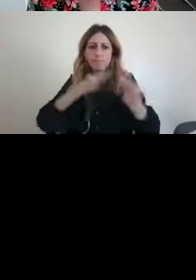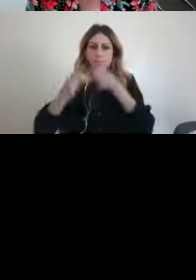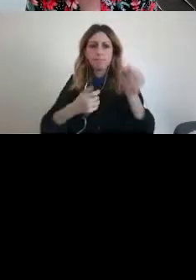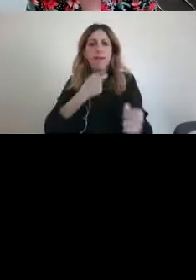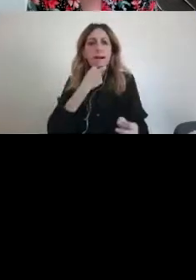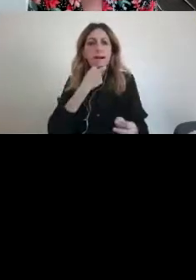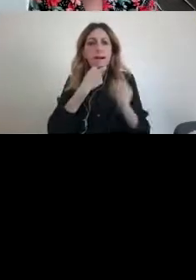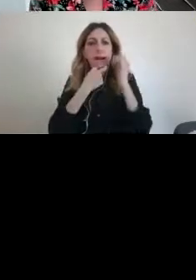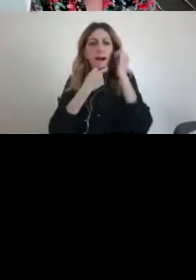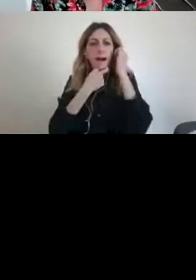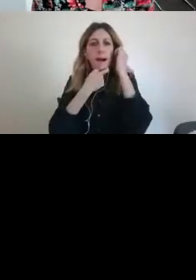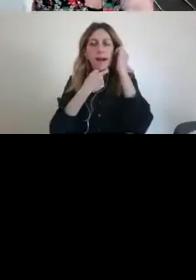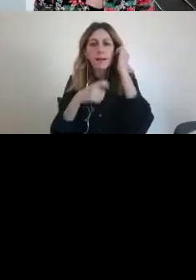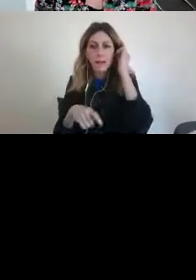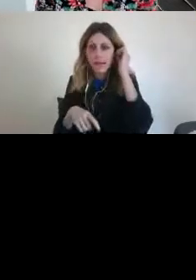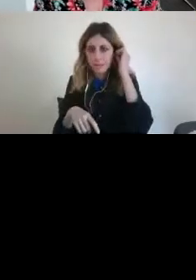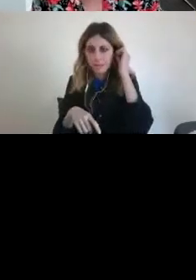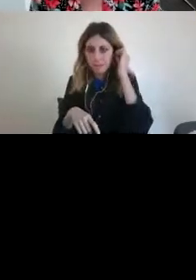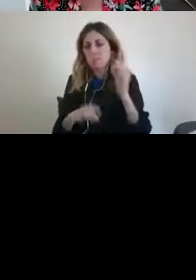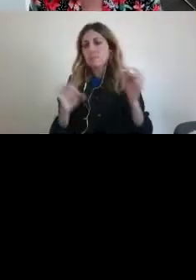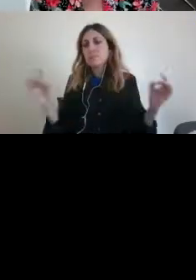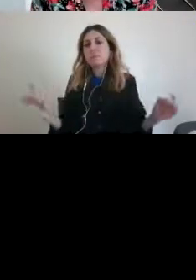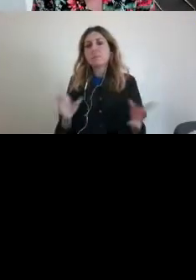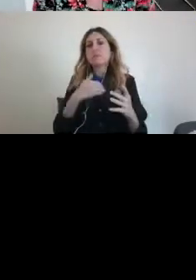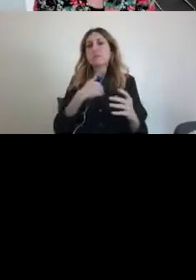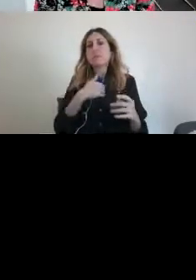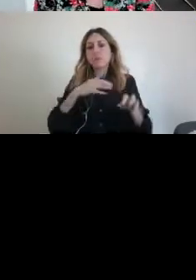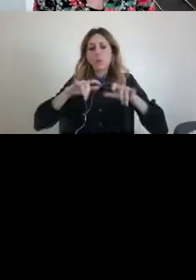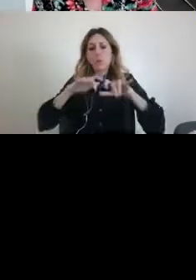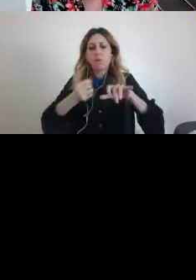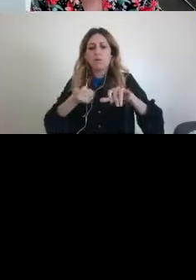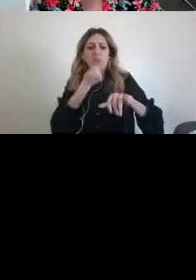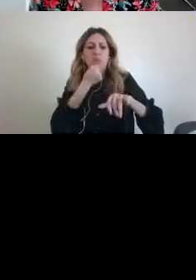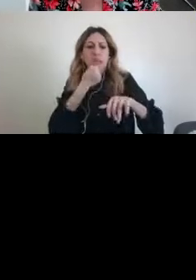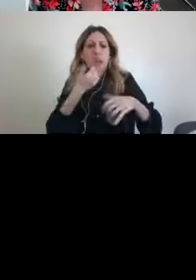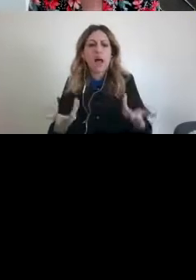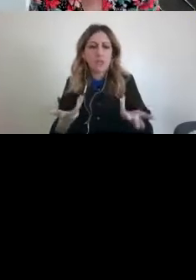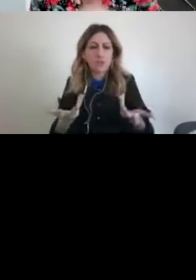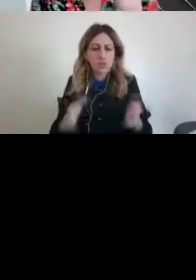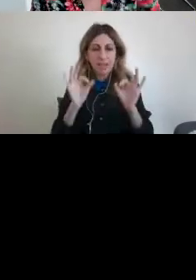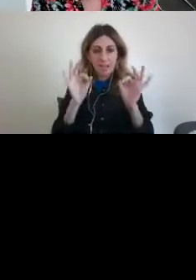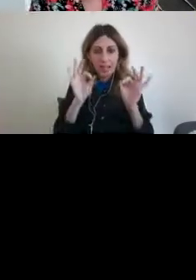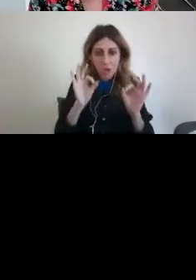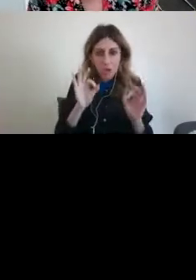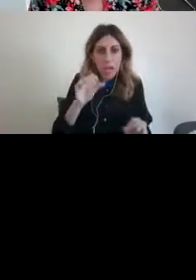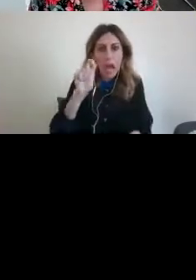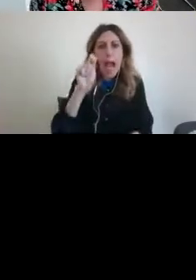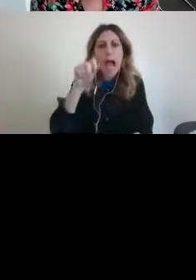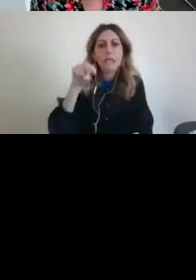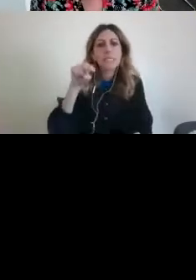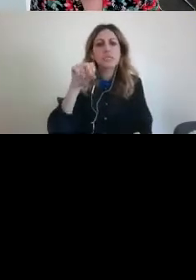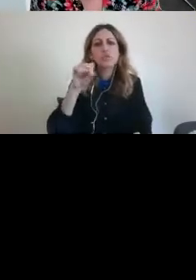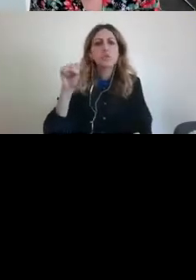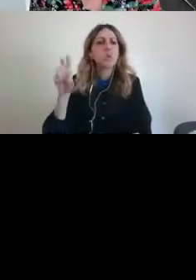did not use the most common keyword because the most common keyword is car insurance and not vehicle insurance. Google still